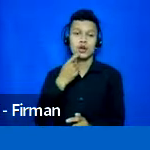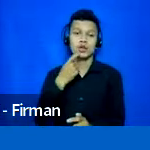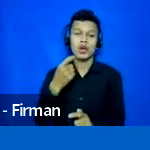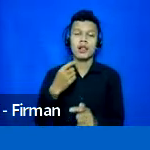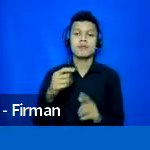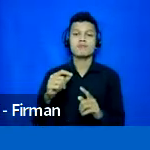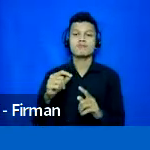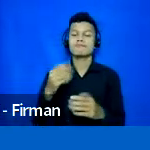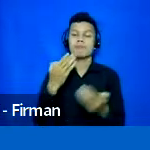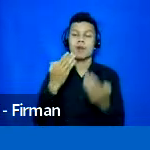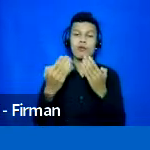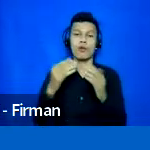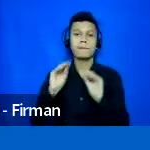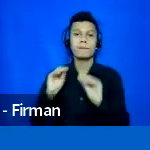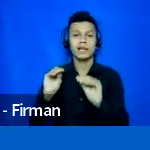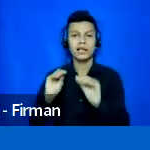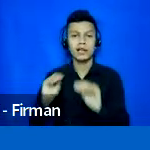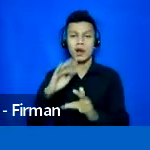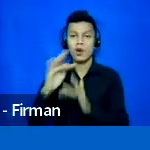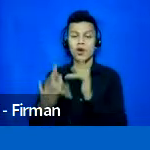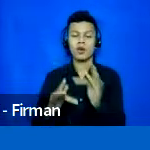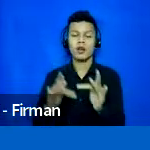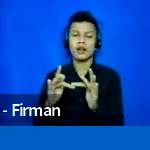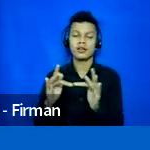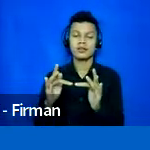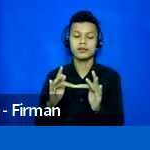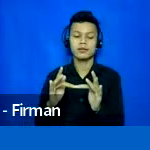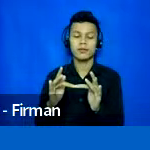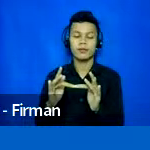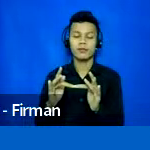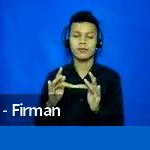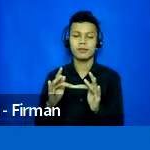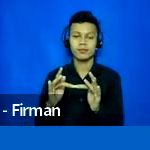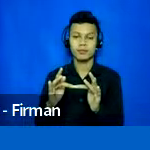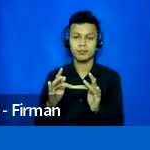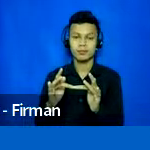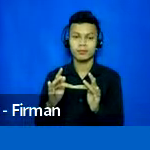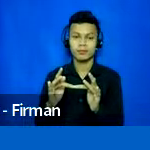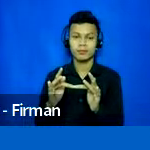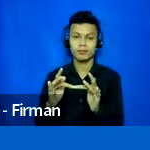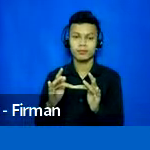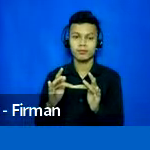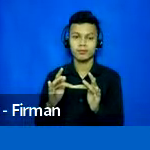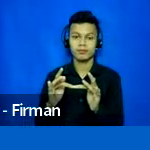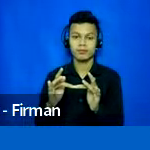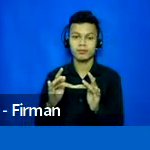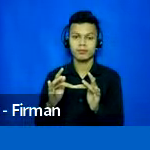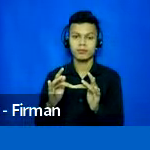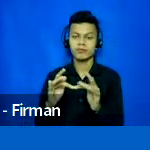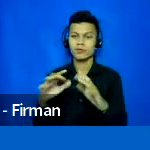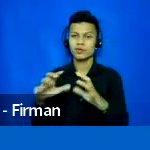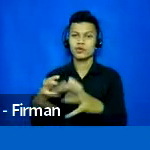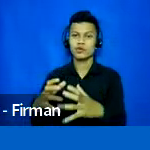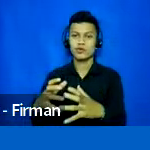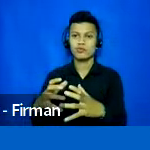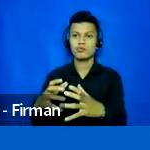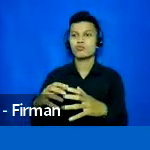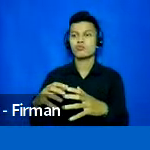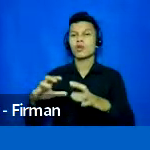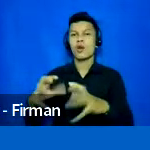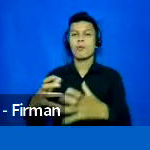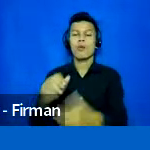educations online, the C20 sub-working group on digitalizations highlighted